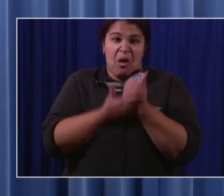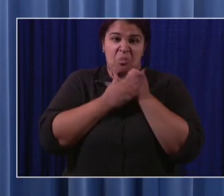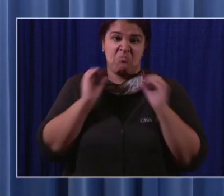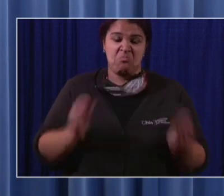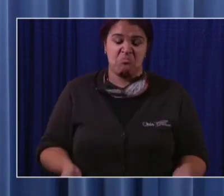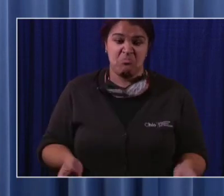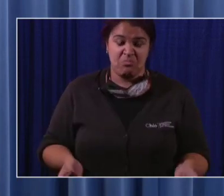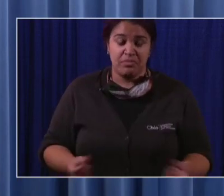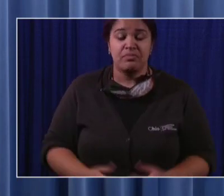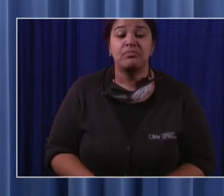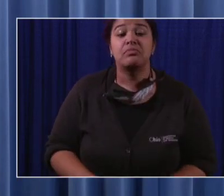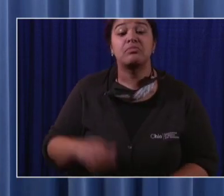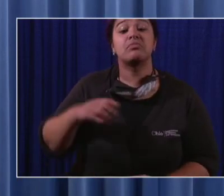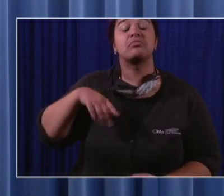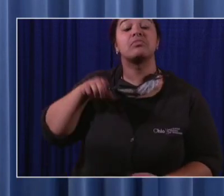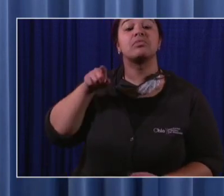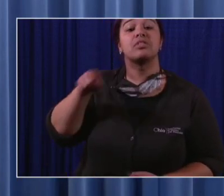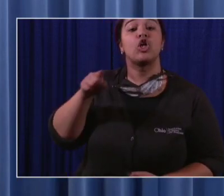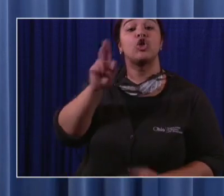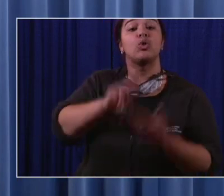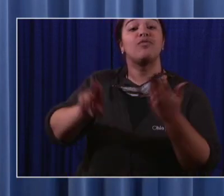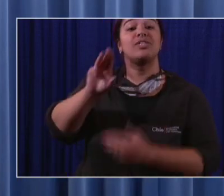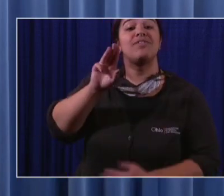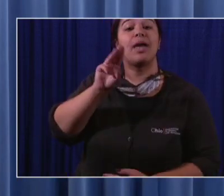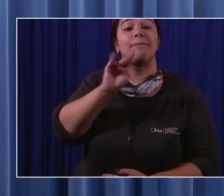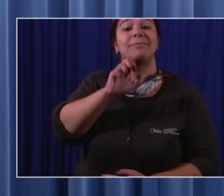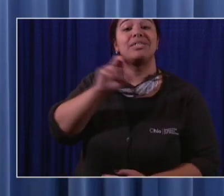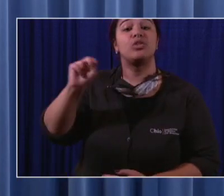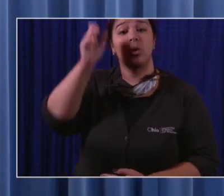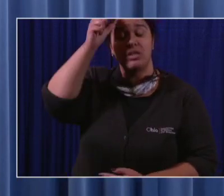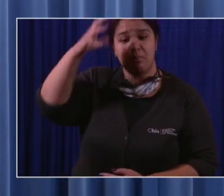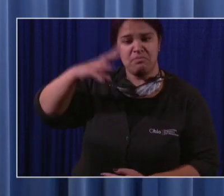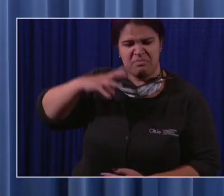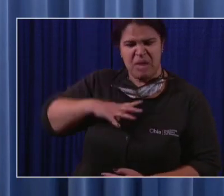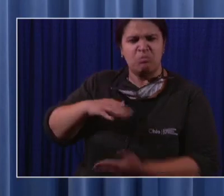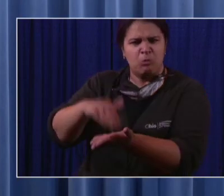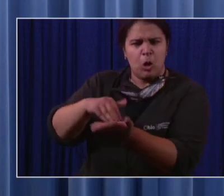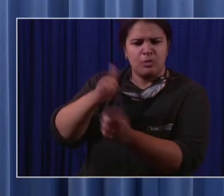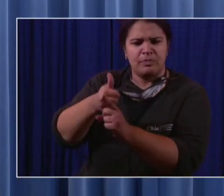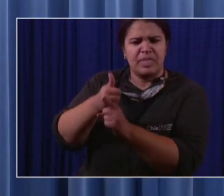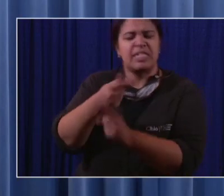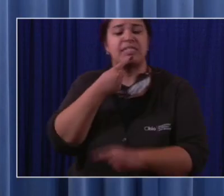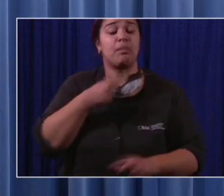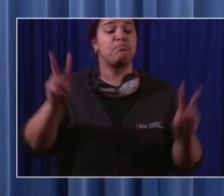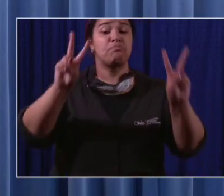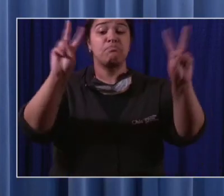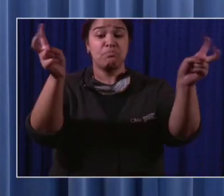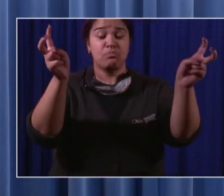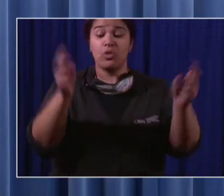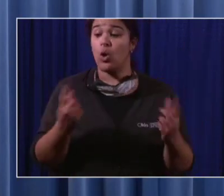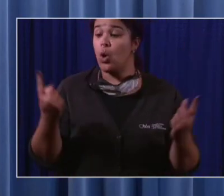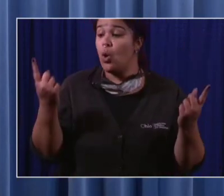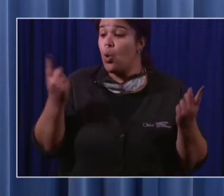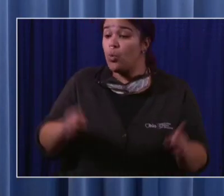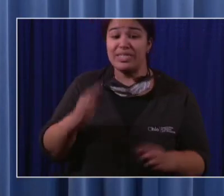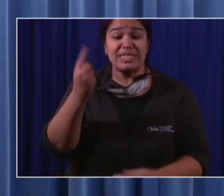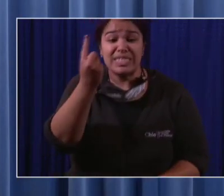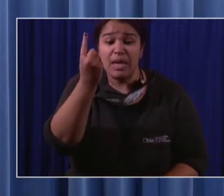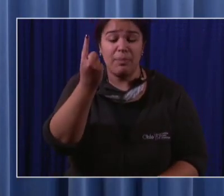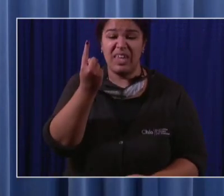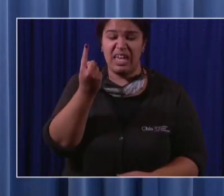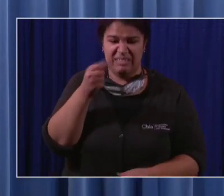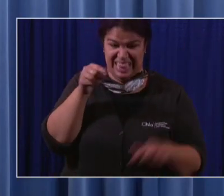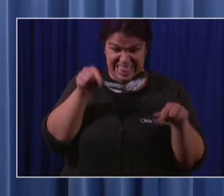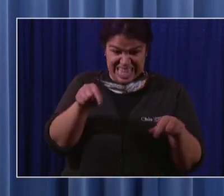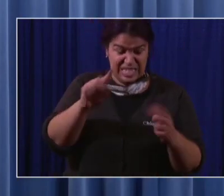the University of Minnesota, said the following, quote, "When you have something like this happening, there's no way that traditional testing and tracing is going to